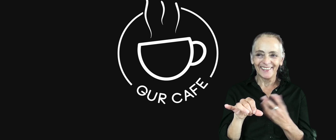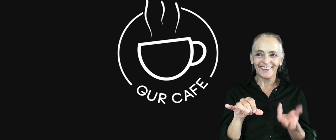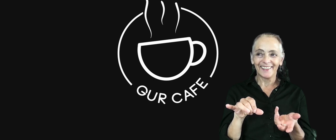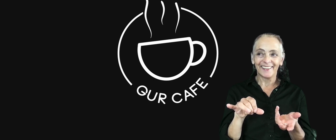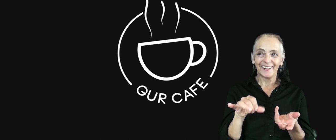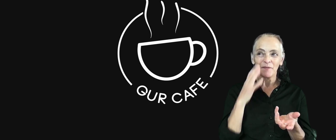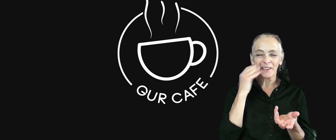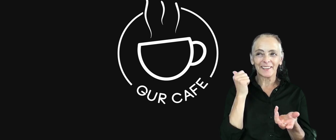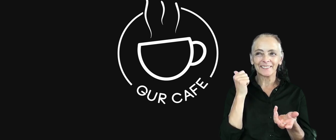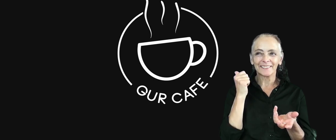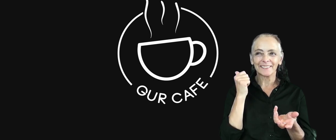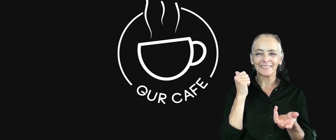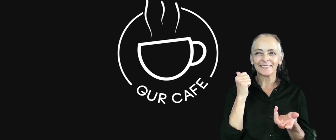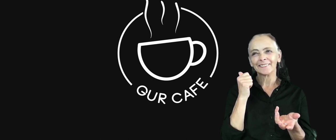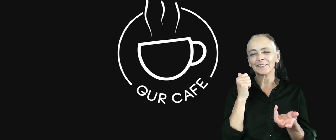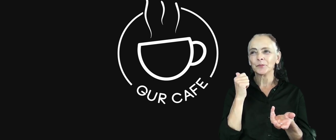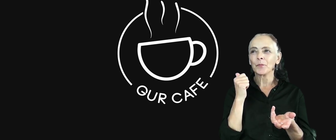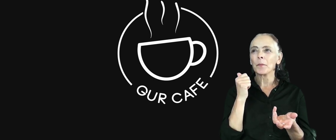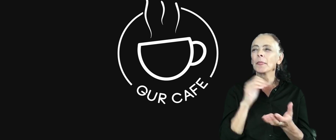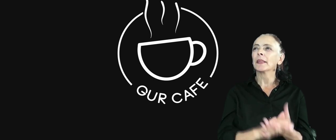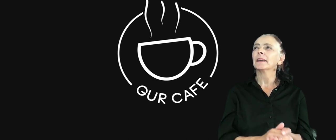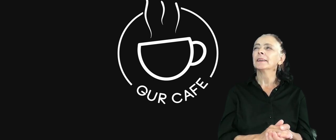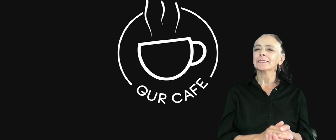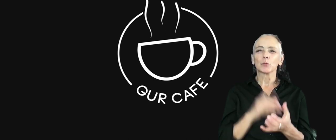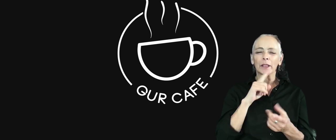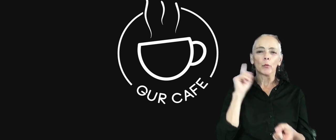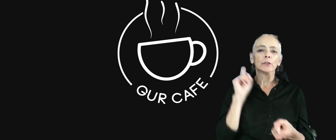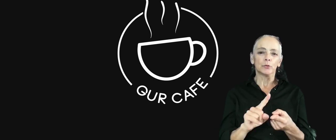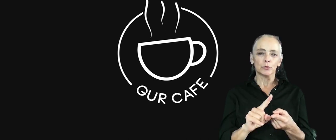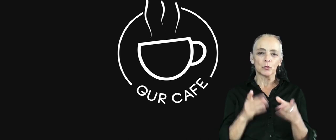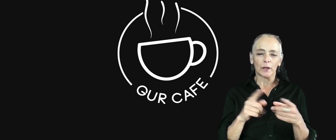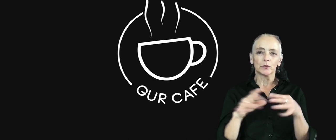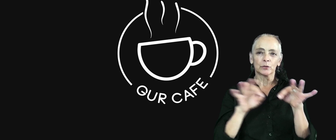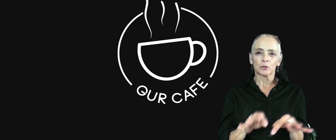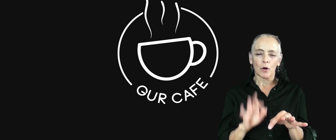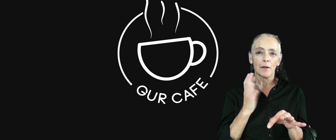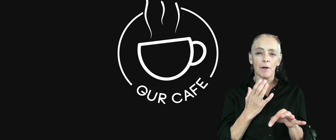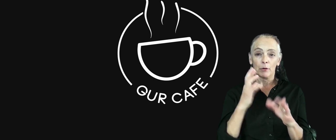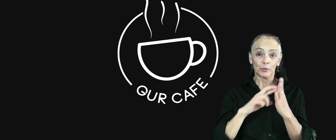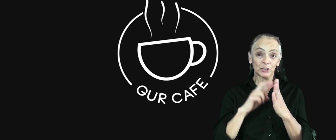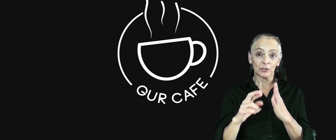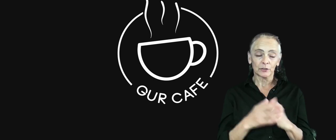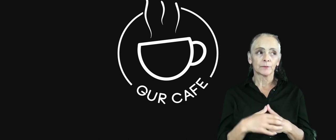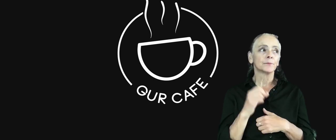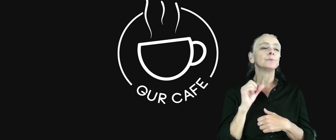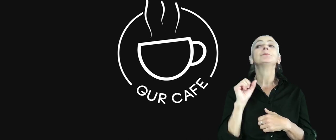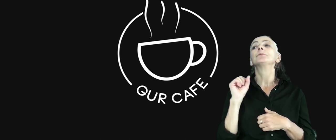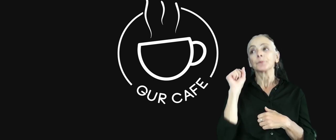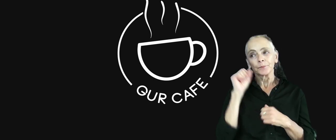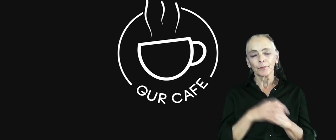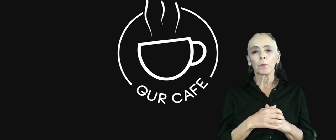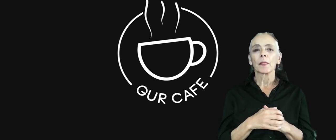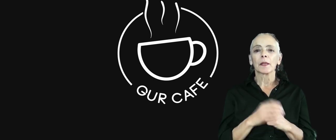it means thing that is a very, let's say, reduced way of describing the research. Yep. But also because,